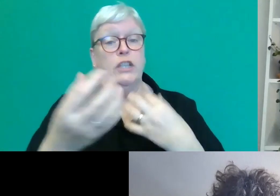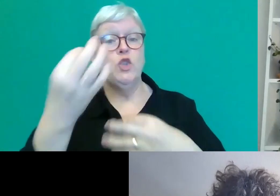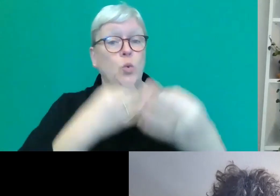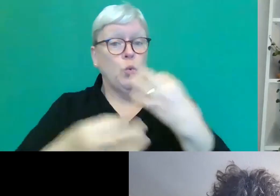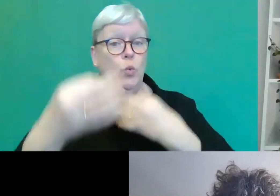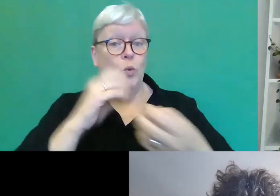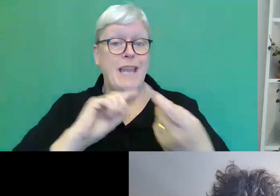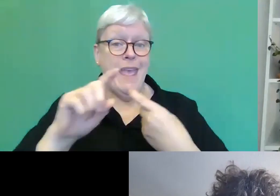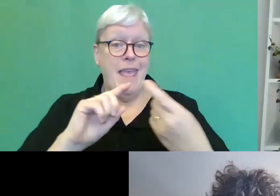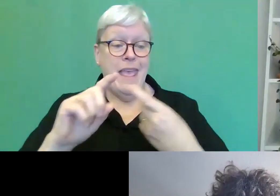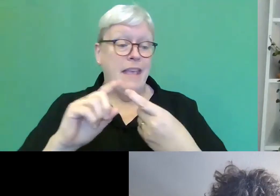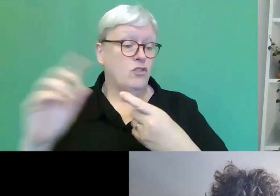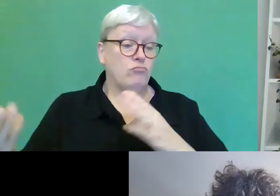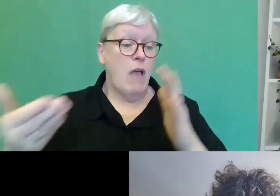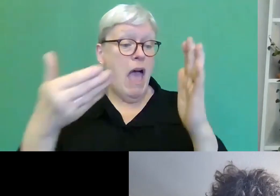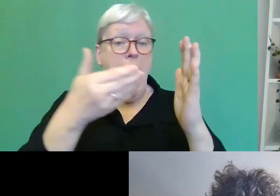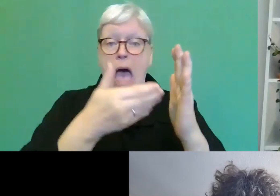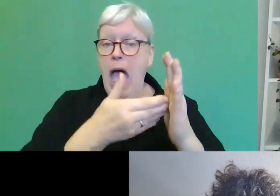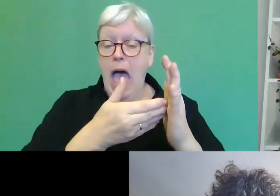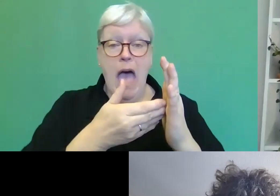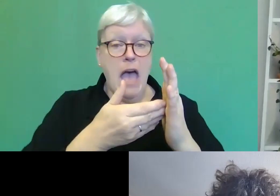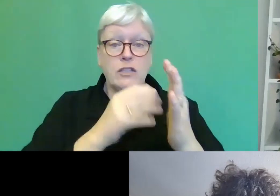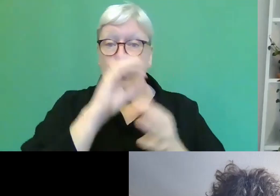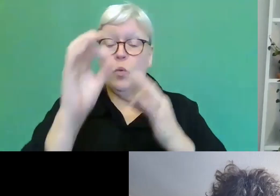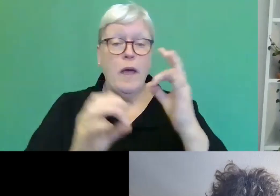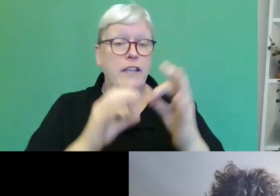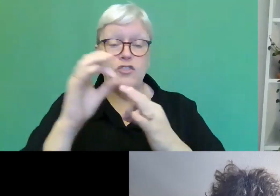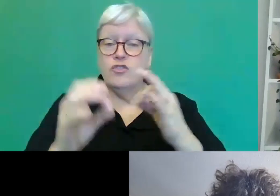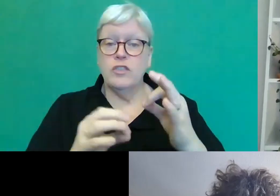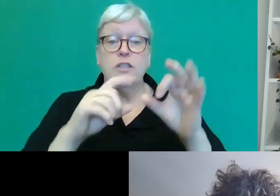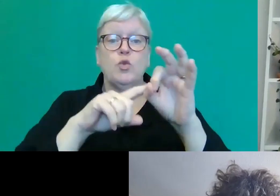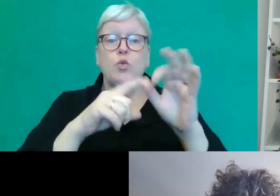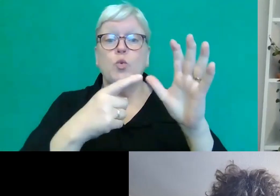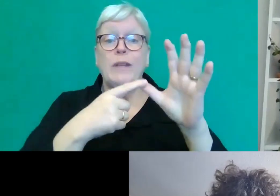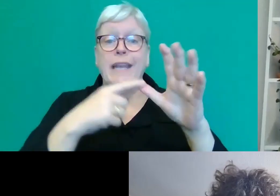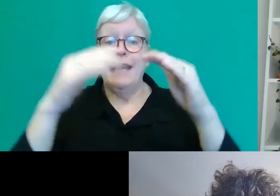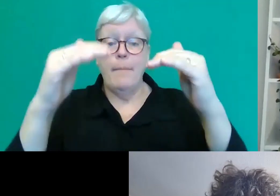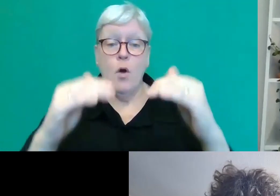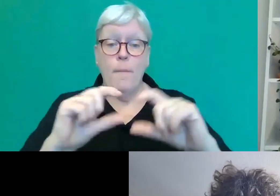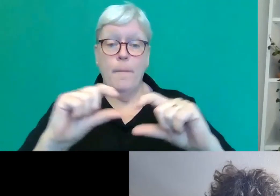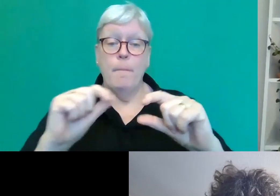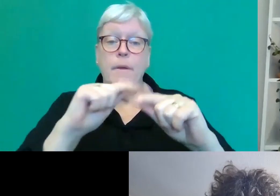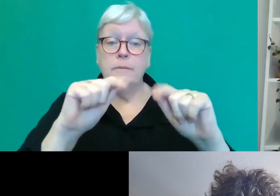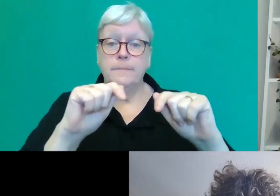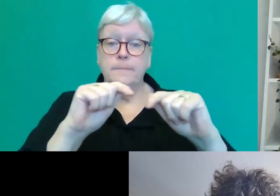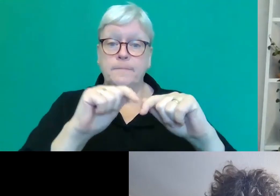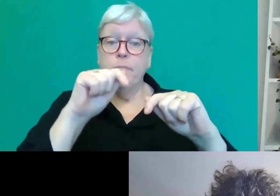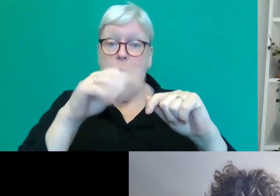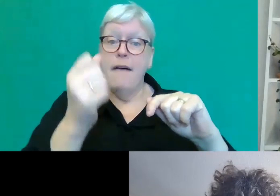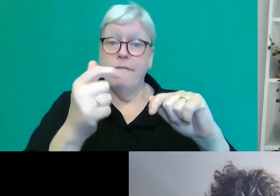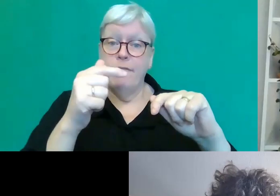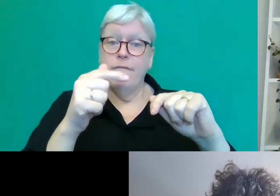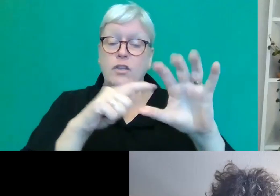at any point through the Q&A function on Zoom. It's just at the bottom of your screen there. So I'm sure Michael needs a